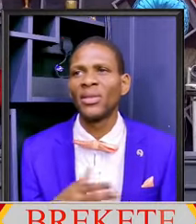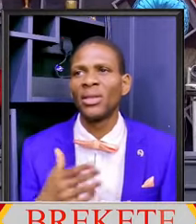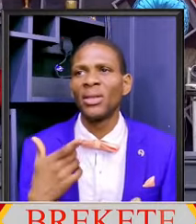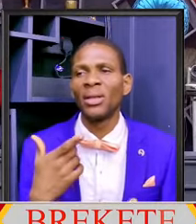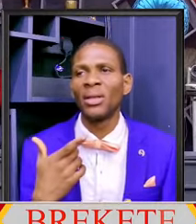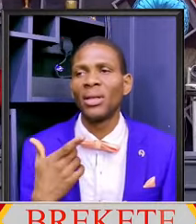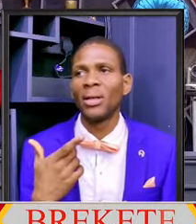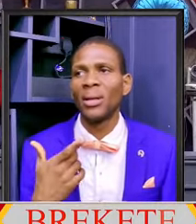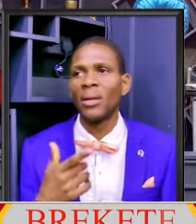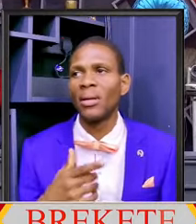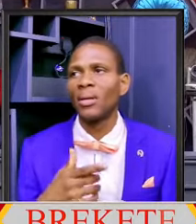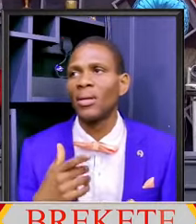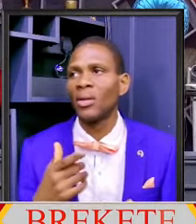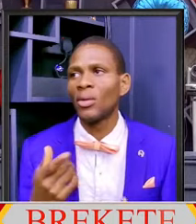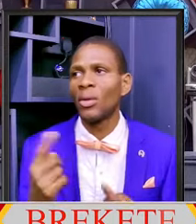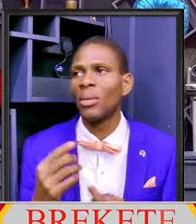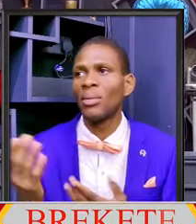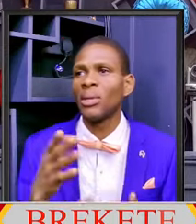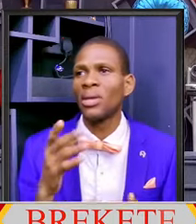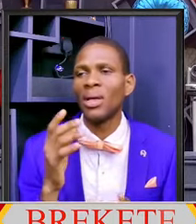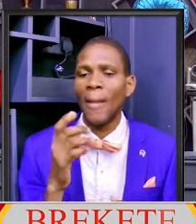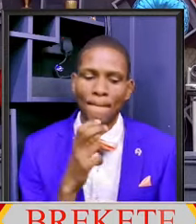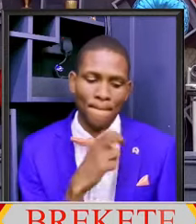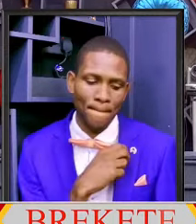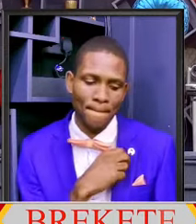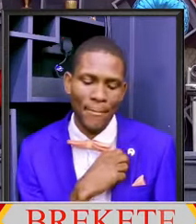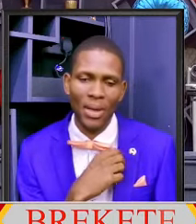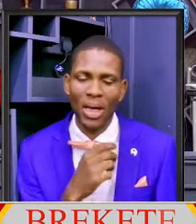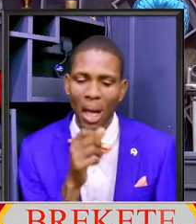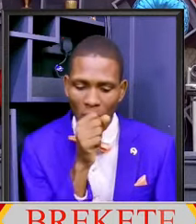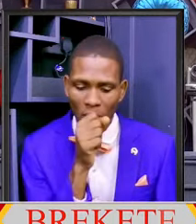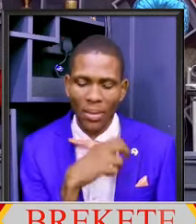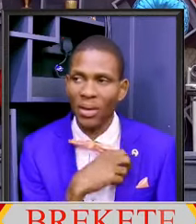one a mic her now. Hi.